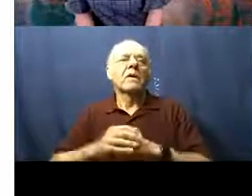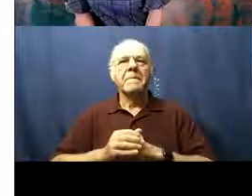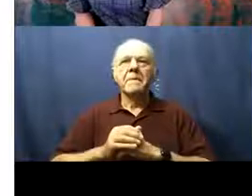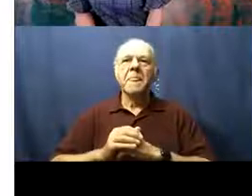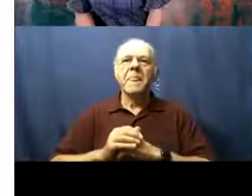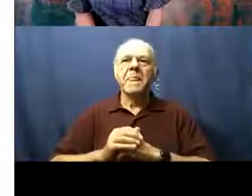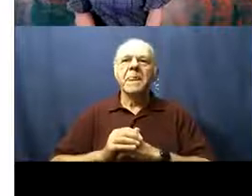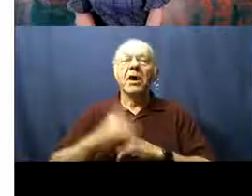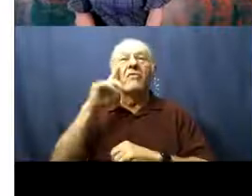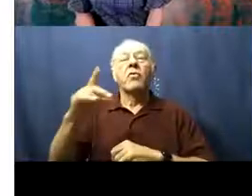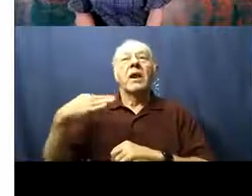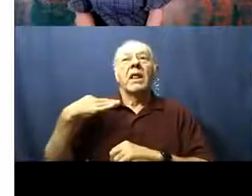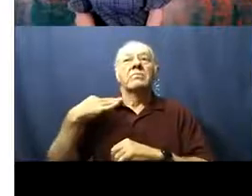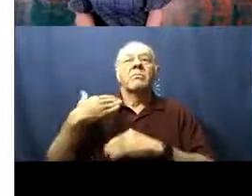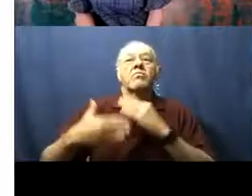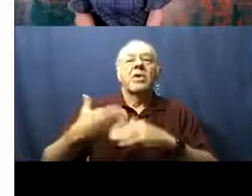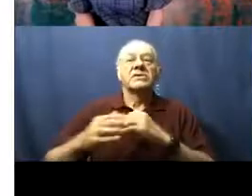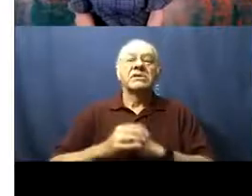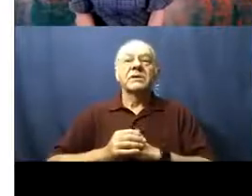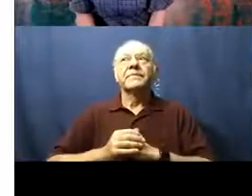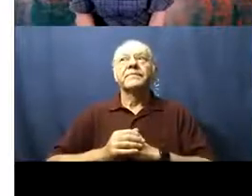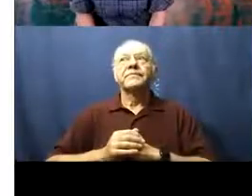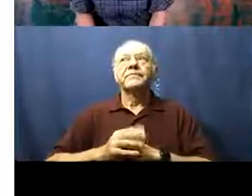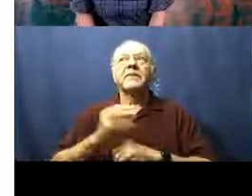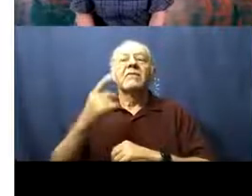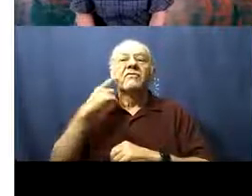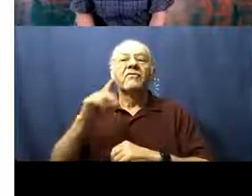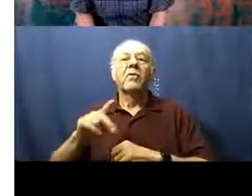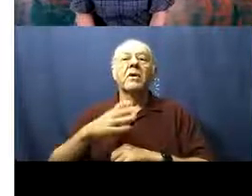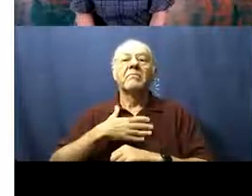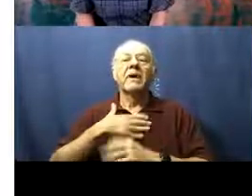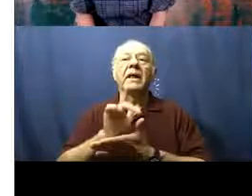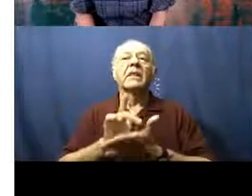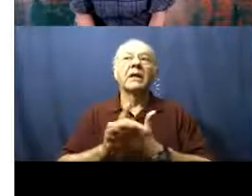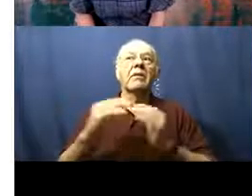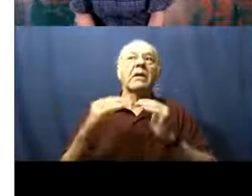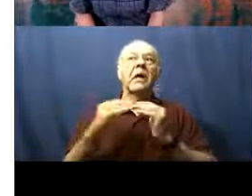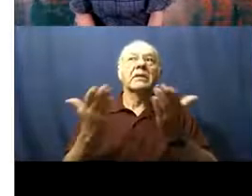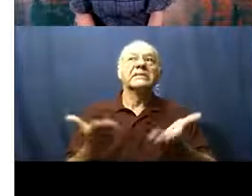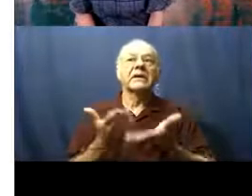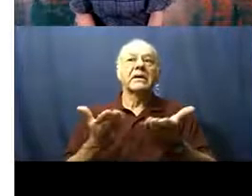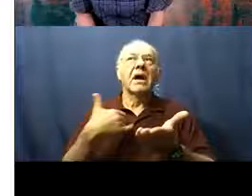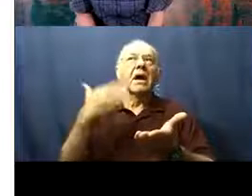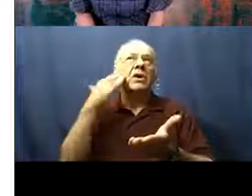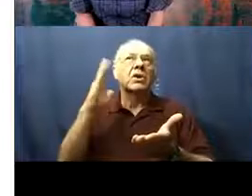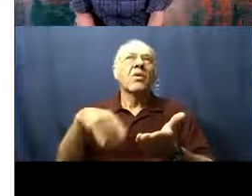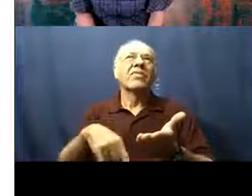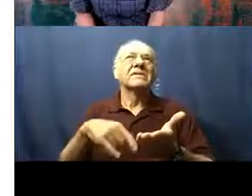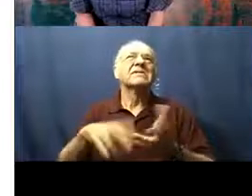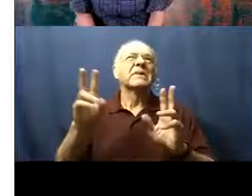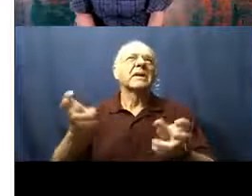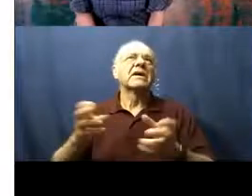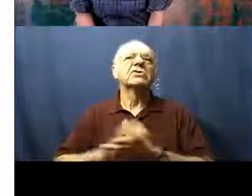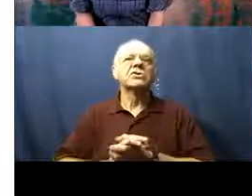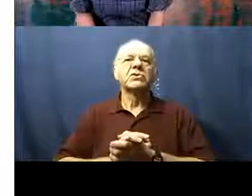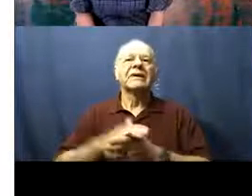And for eligibility processing and for my legal colleagues here, I know that this has been an issue